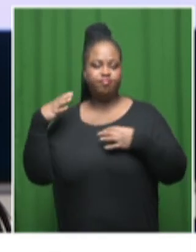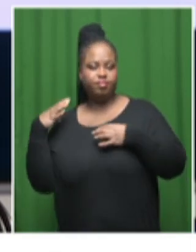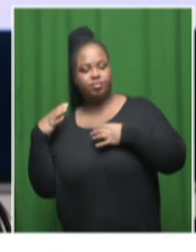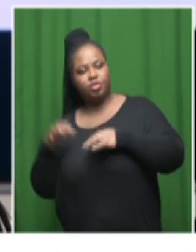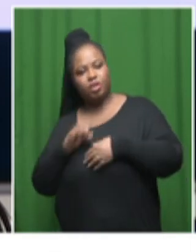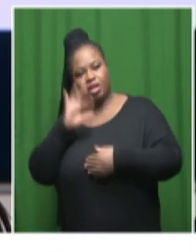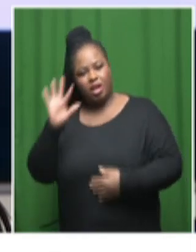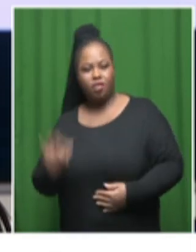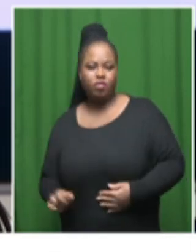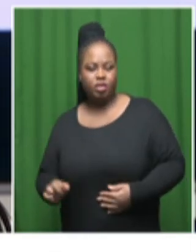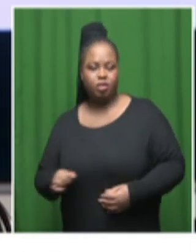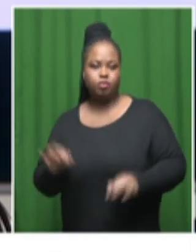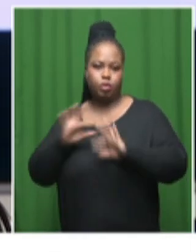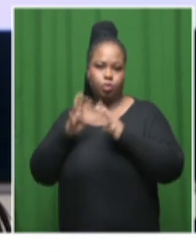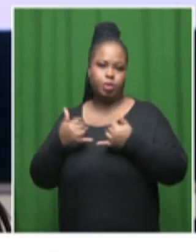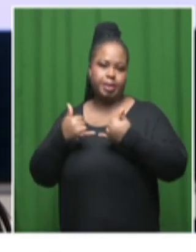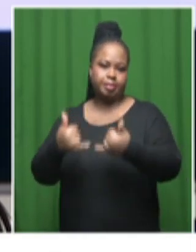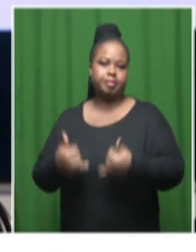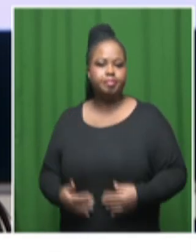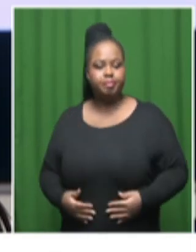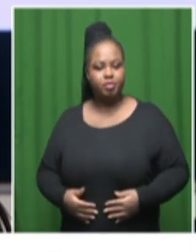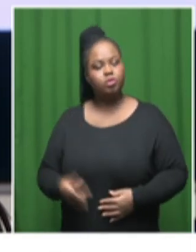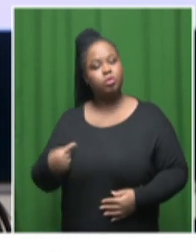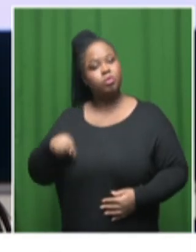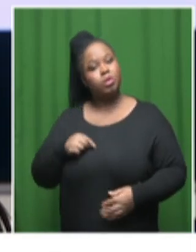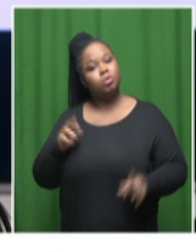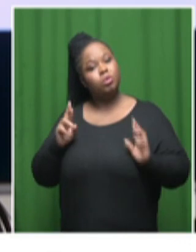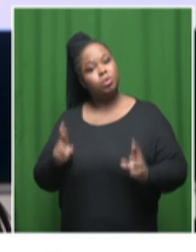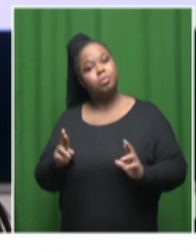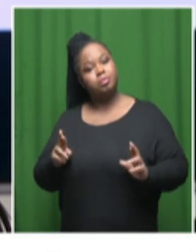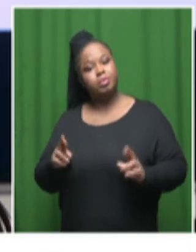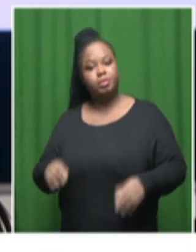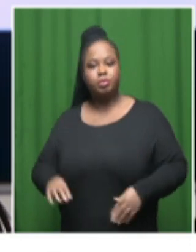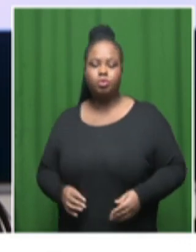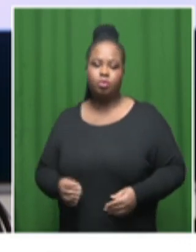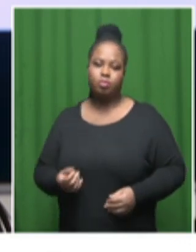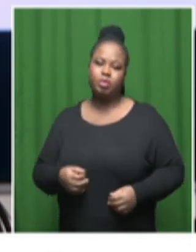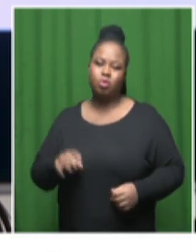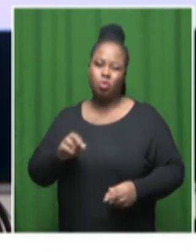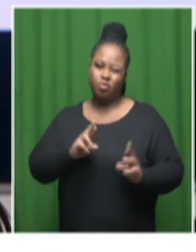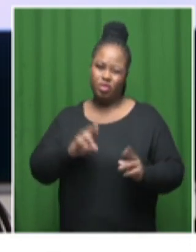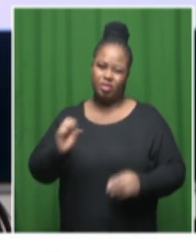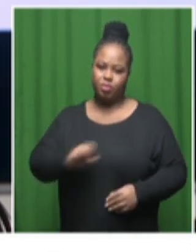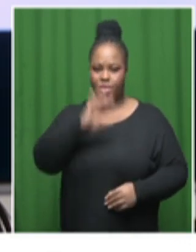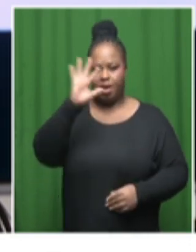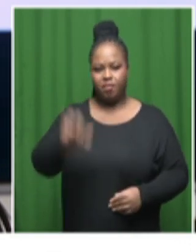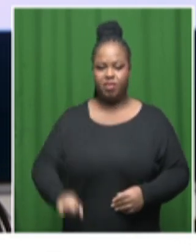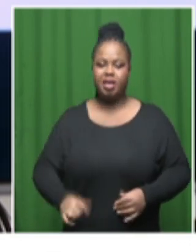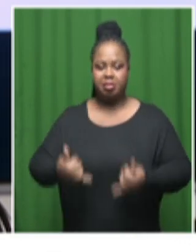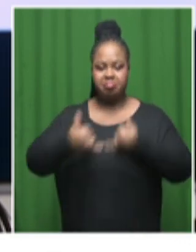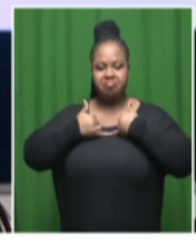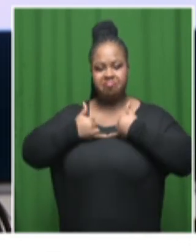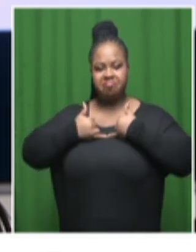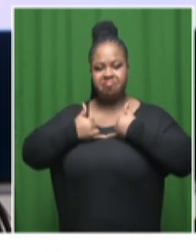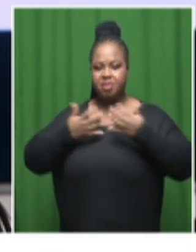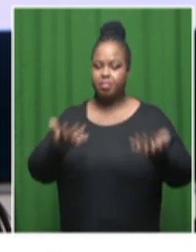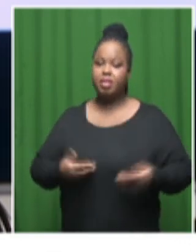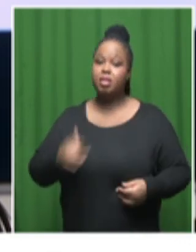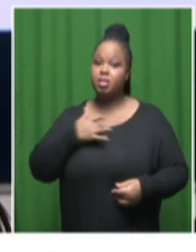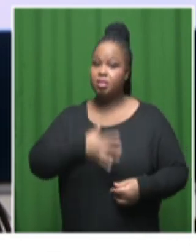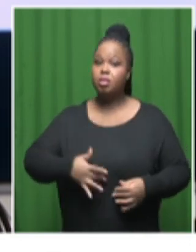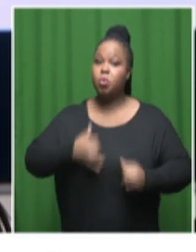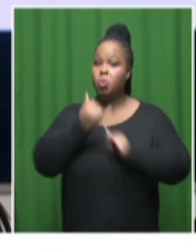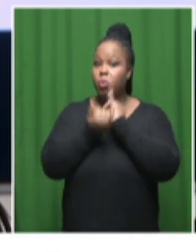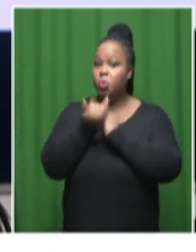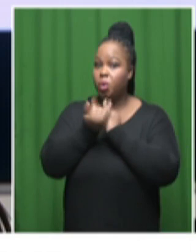in terms of this World Cup. And we hope that one of the 4, hopefully South Africa, the trophy will remain here. But the tournament is